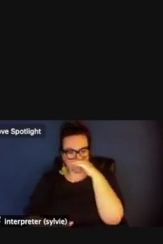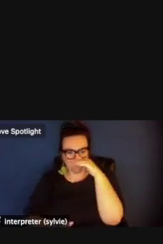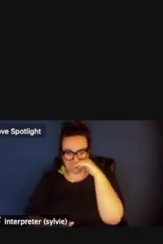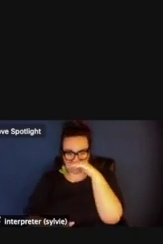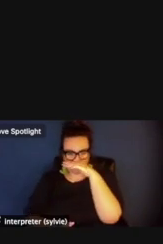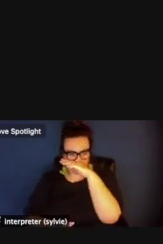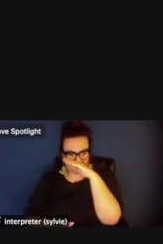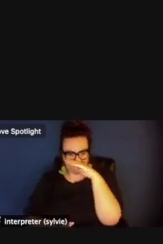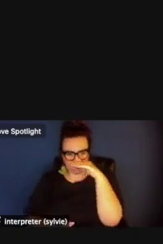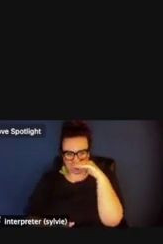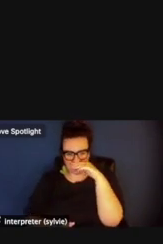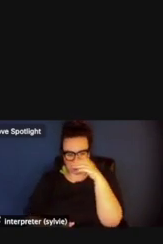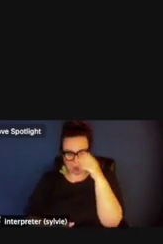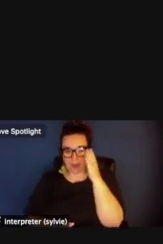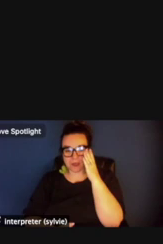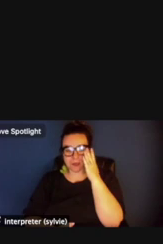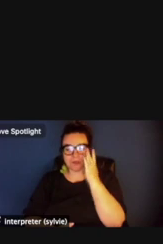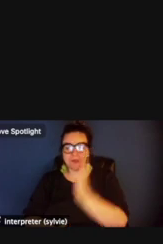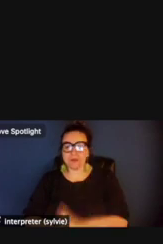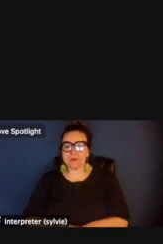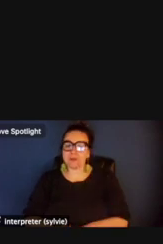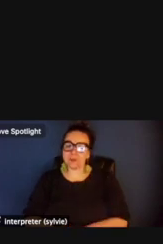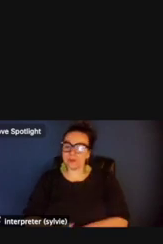Okay. What did you see, Amantis? Tell me what you saw.